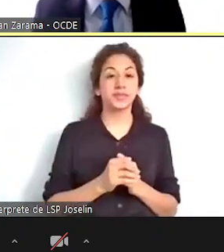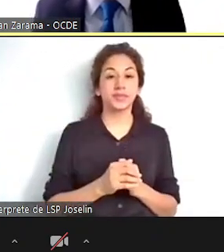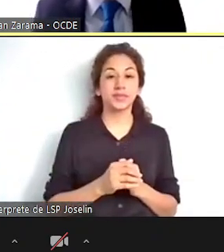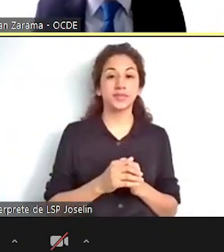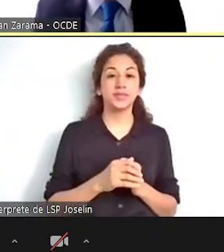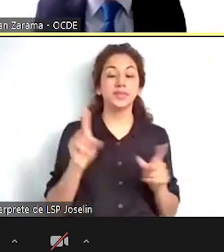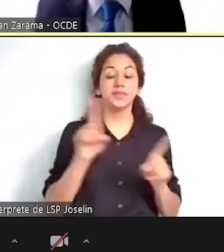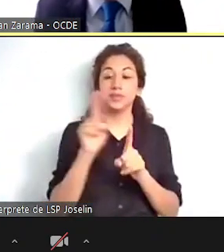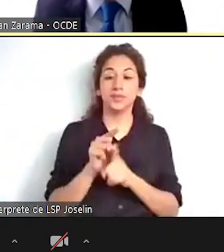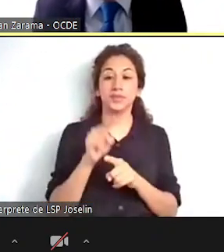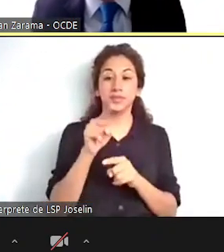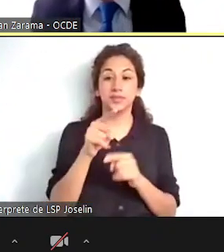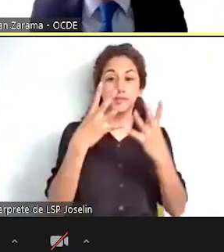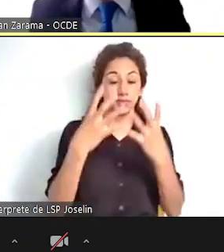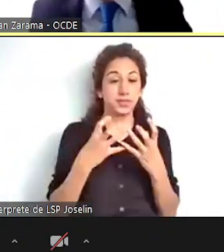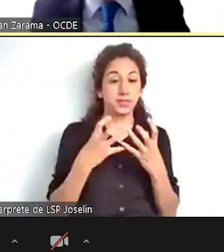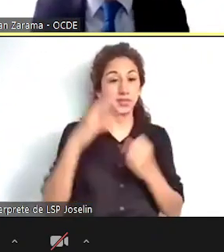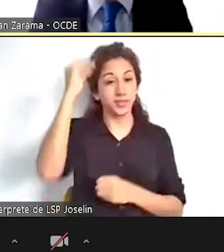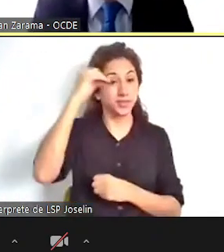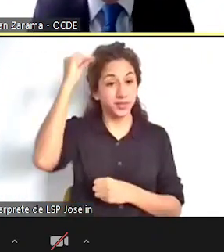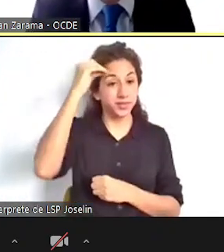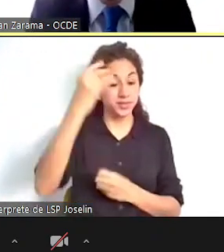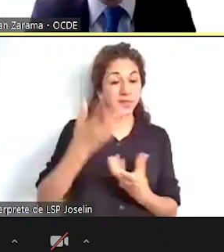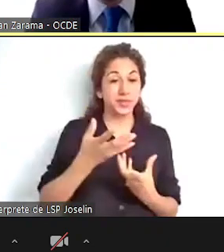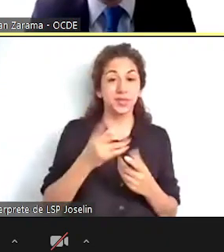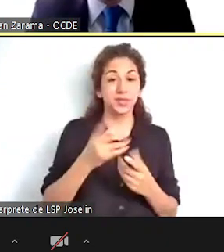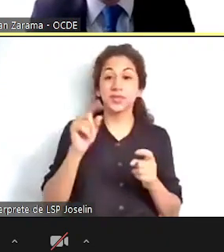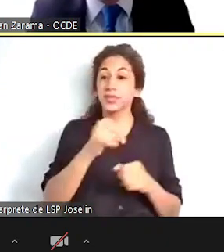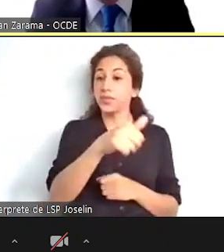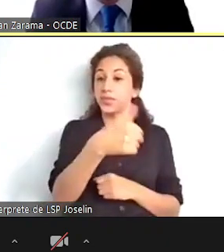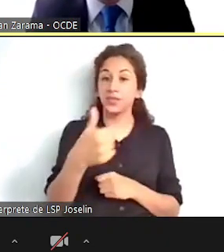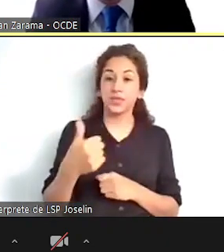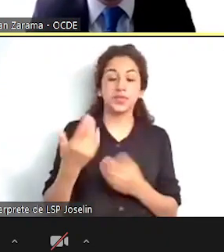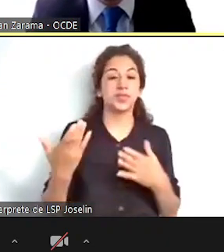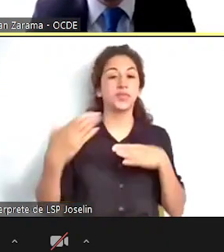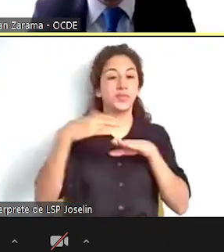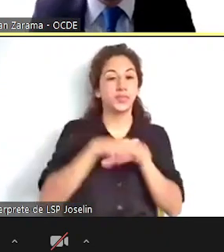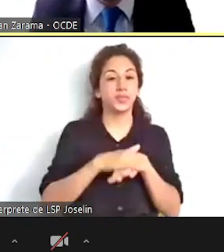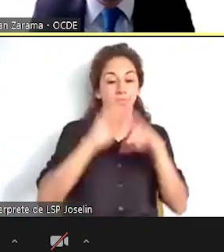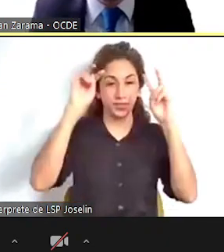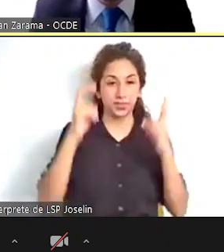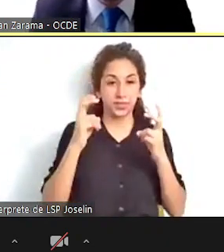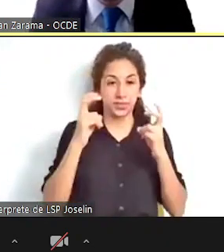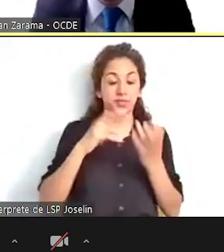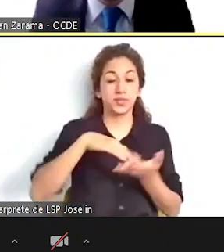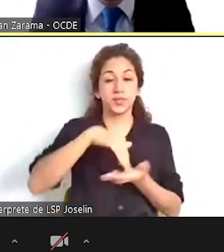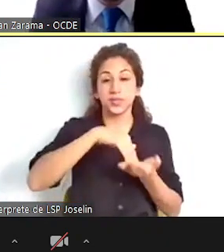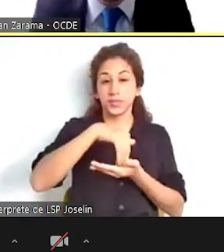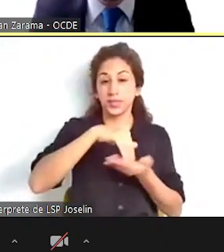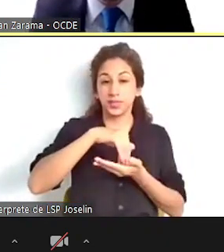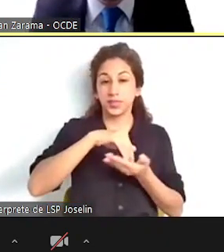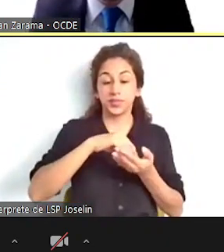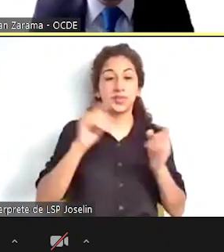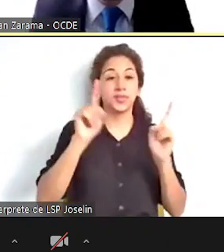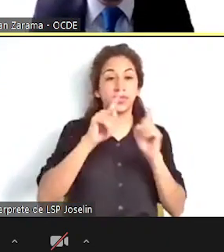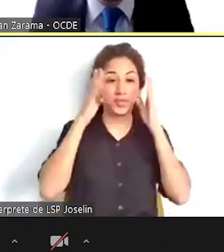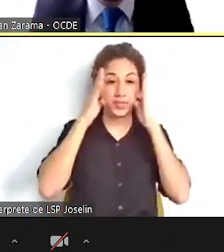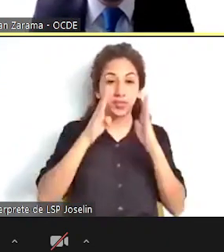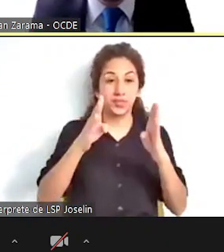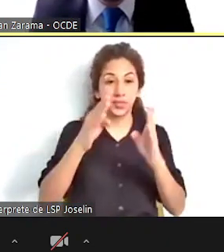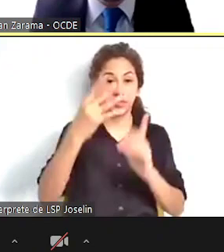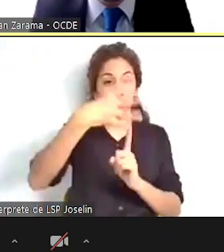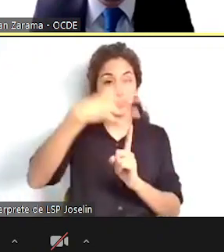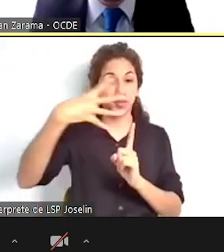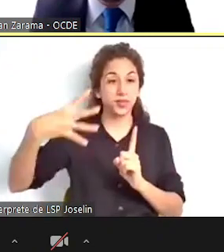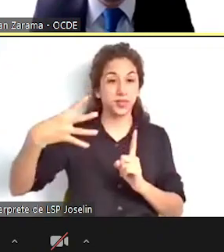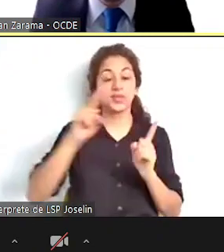i would like to also talk about this question i don't know whether you want to tackle it or any other panelists about vulnerability and